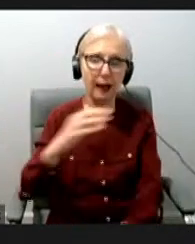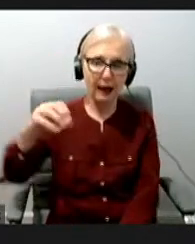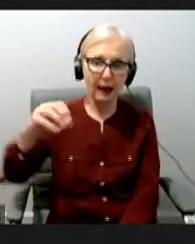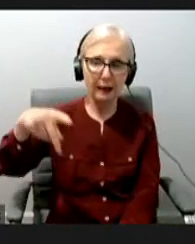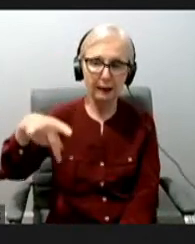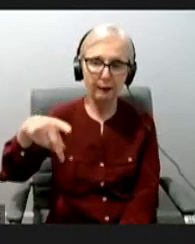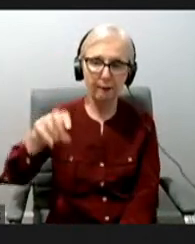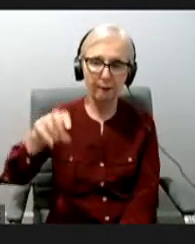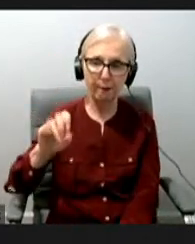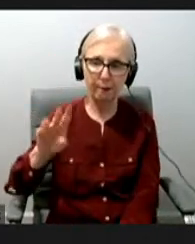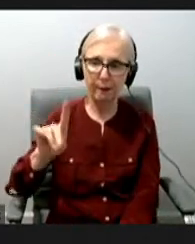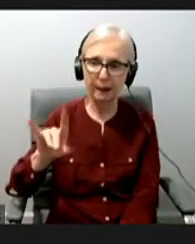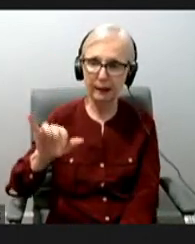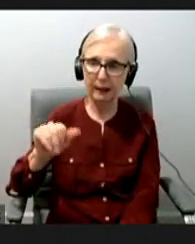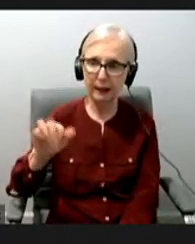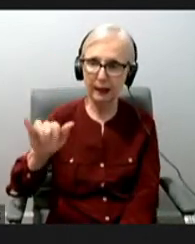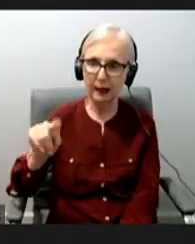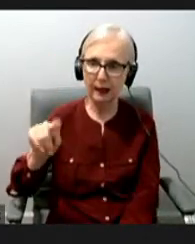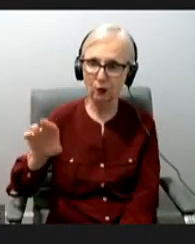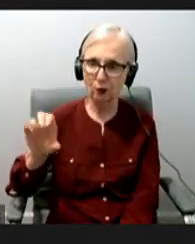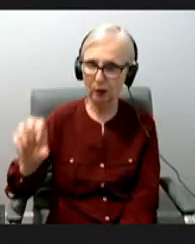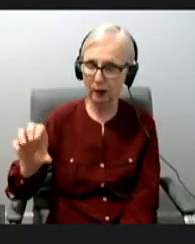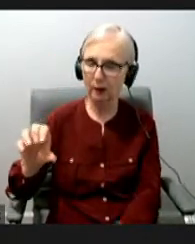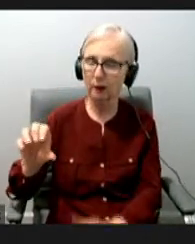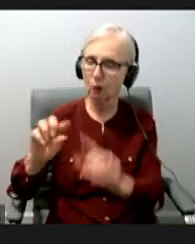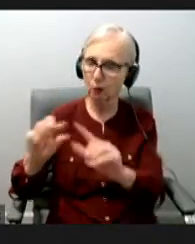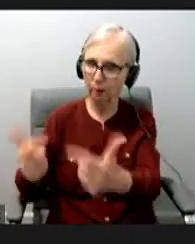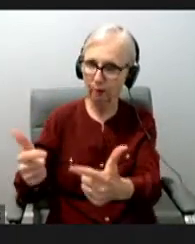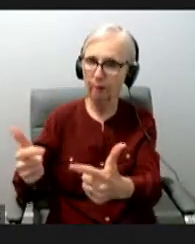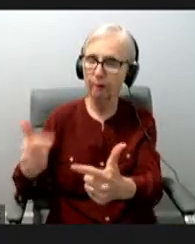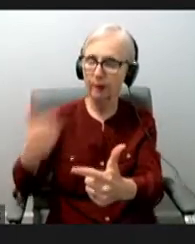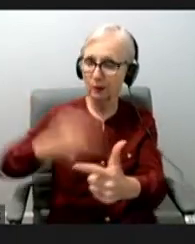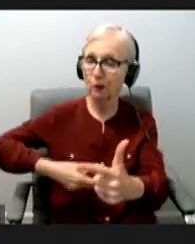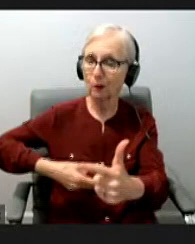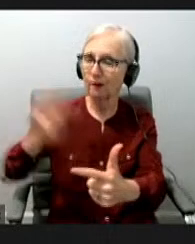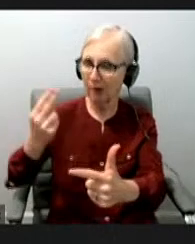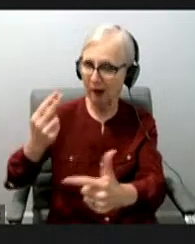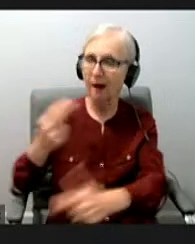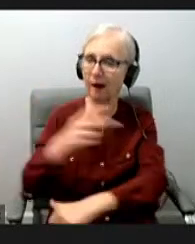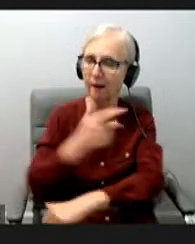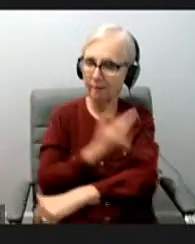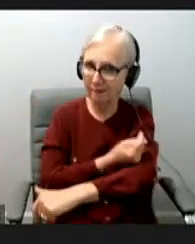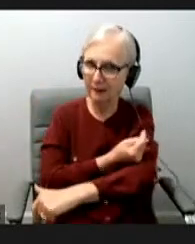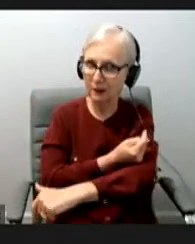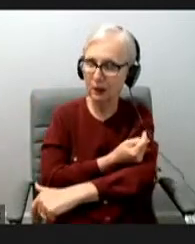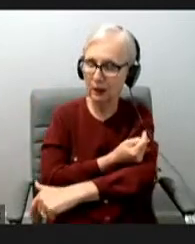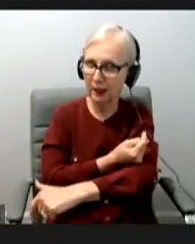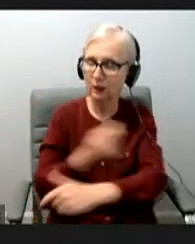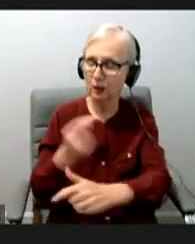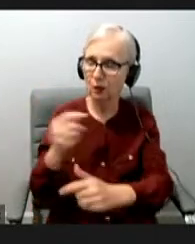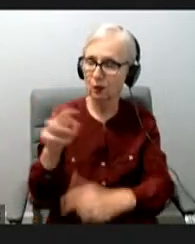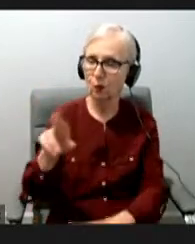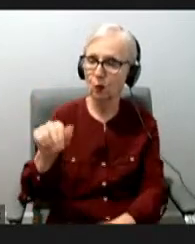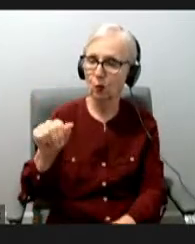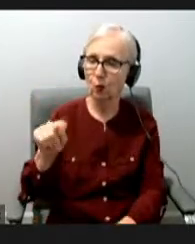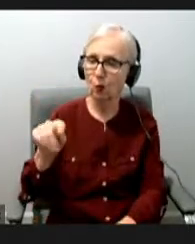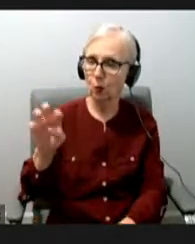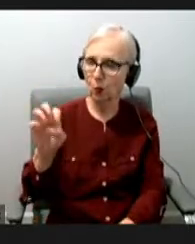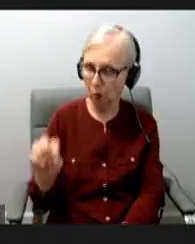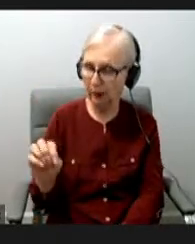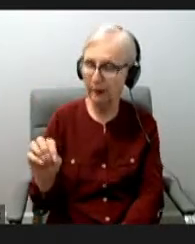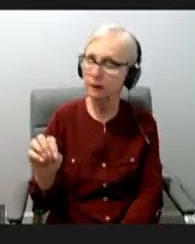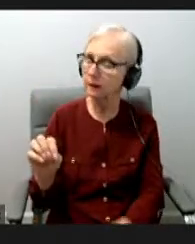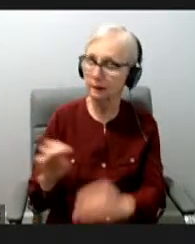population. And I think part of that is because we have higher vaccination rates. I think there's a clear association between communities that have